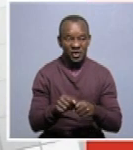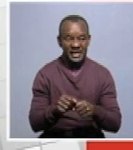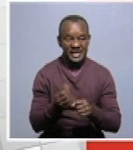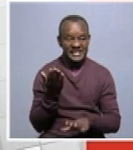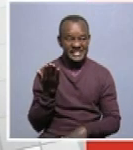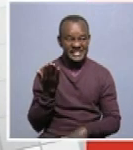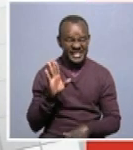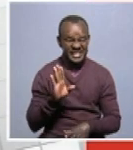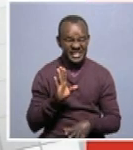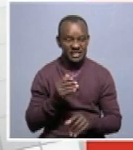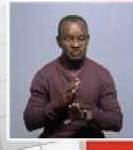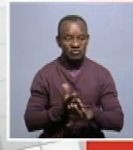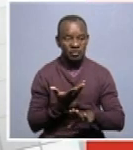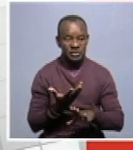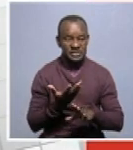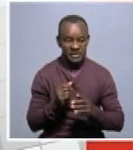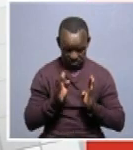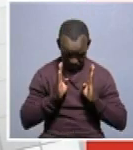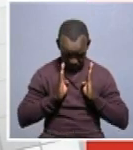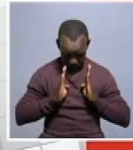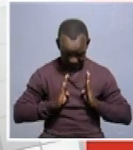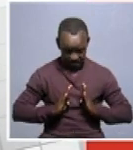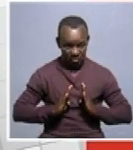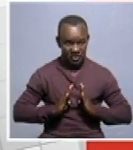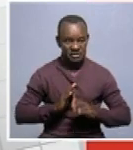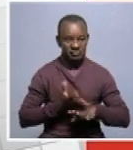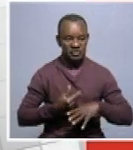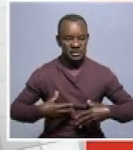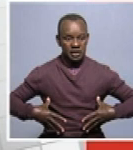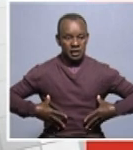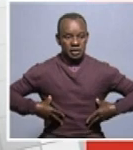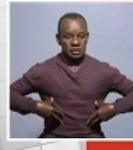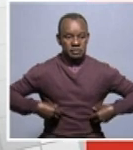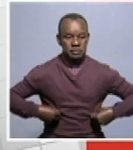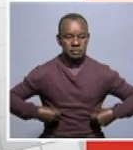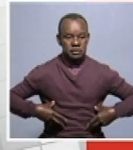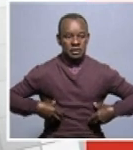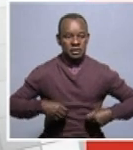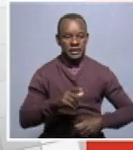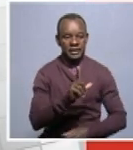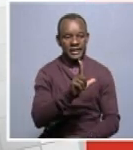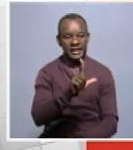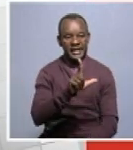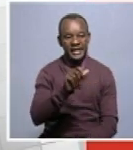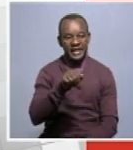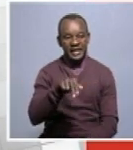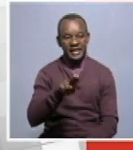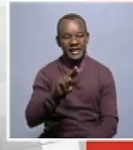And because of this, the Delta variant has particular interest. It has rapidly spread around